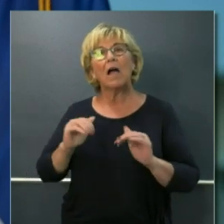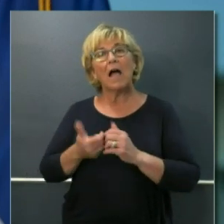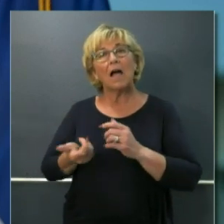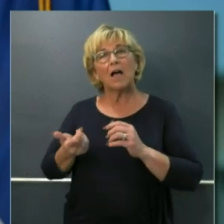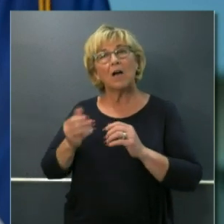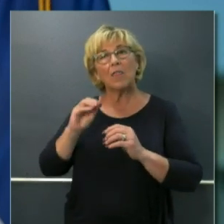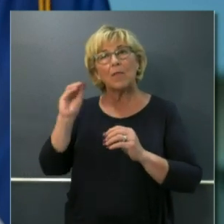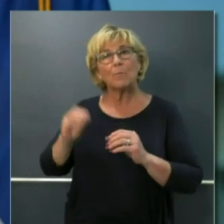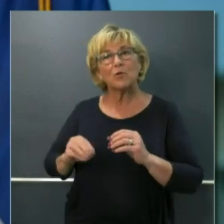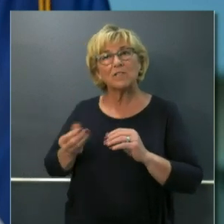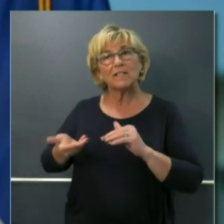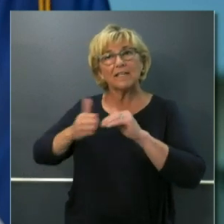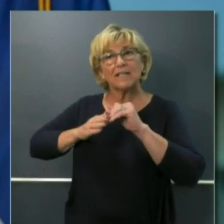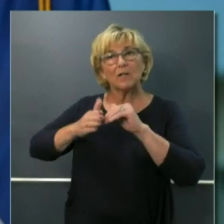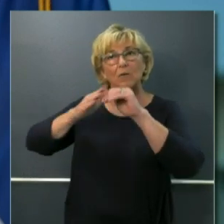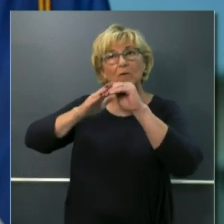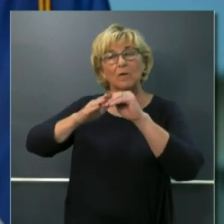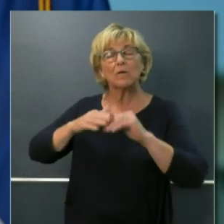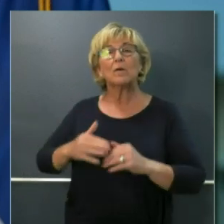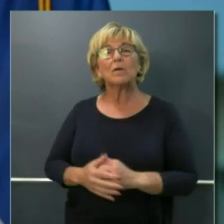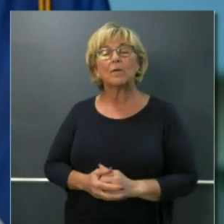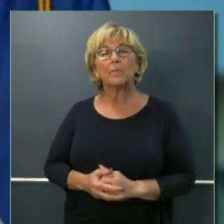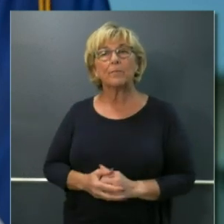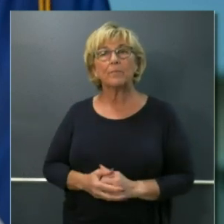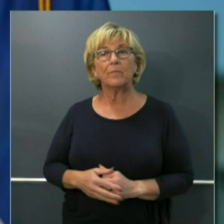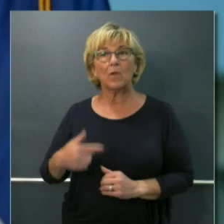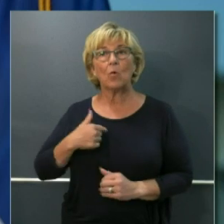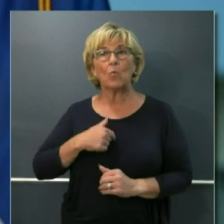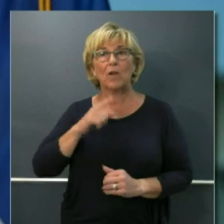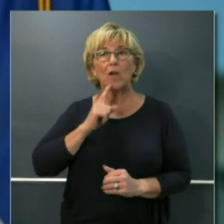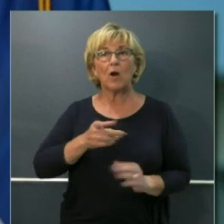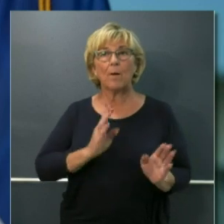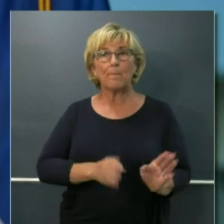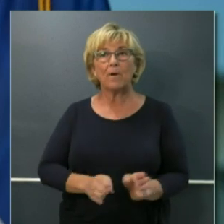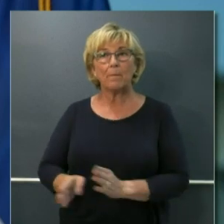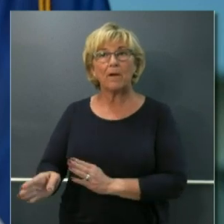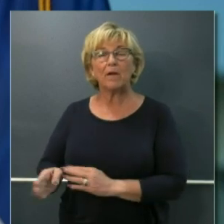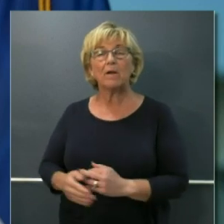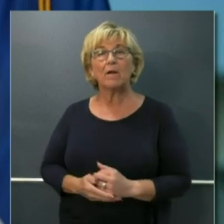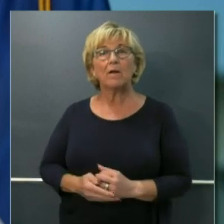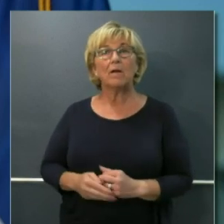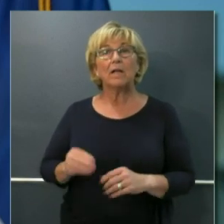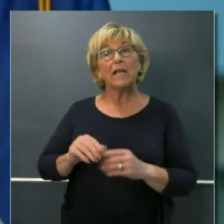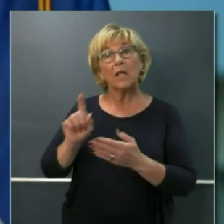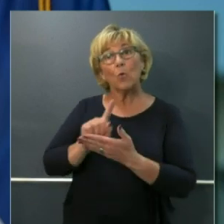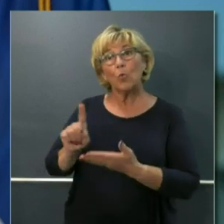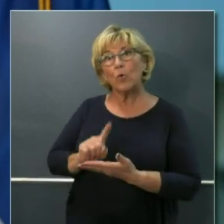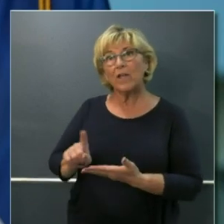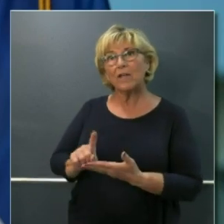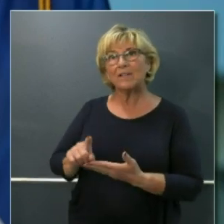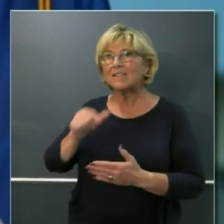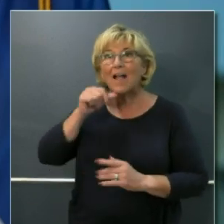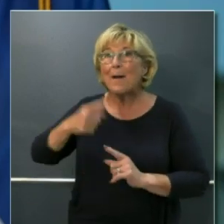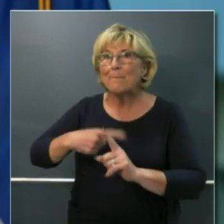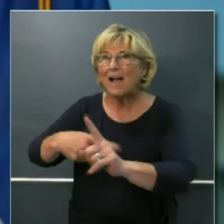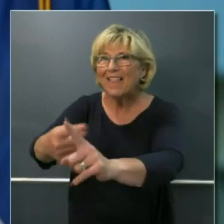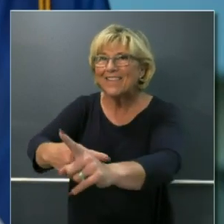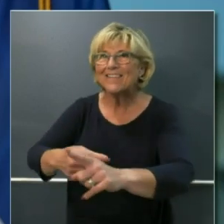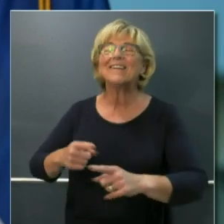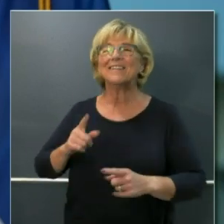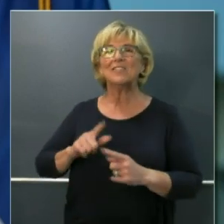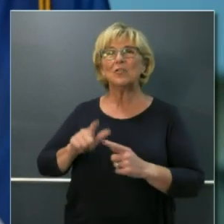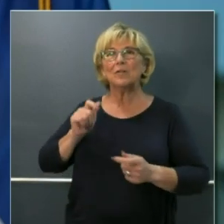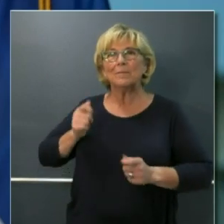the state, that we are preparing in weeks, not months, to begin to modify